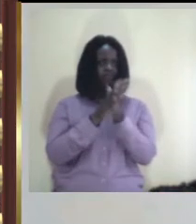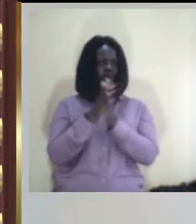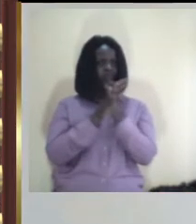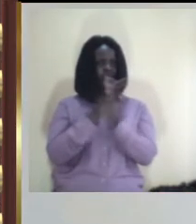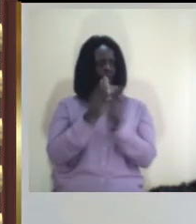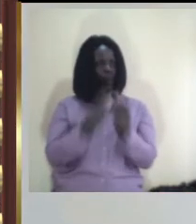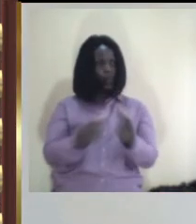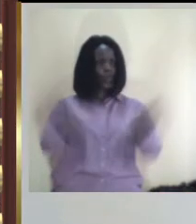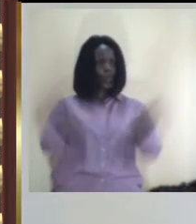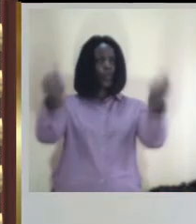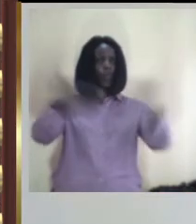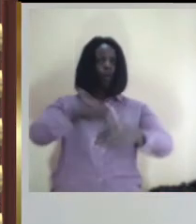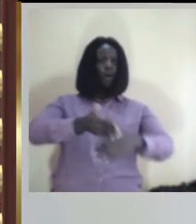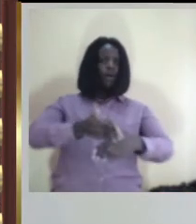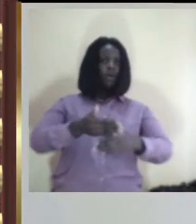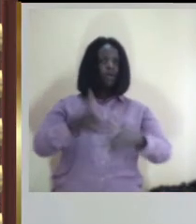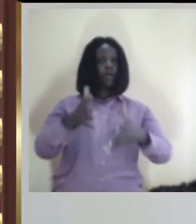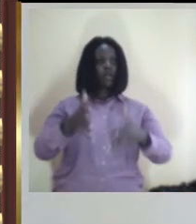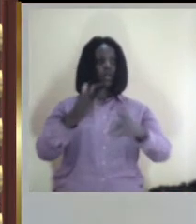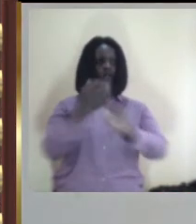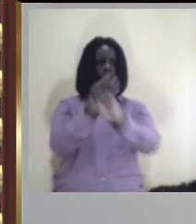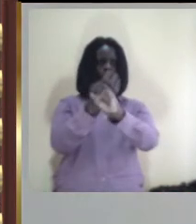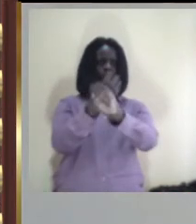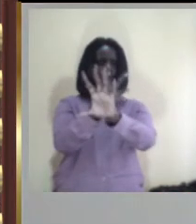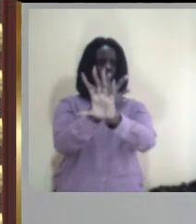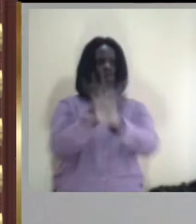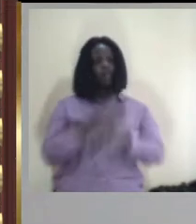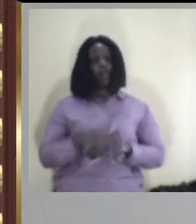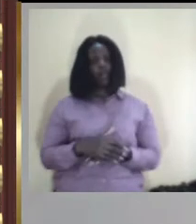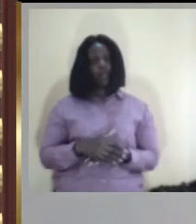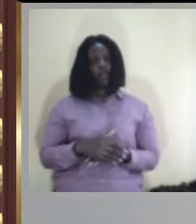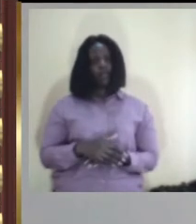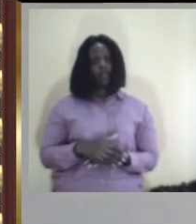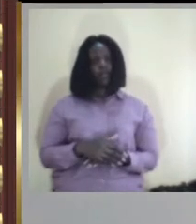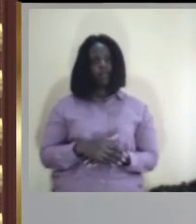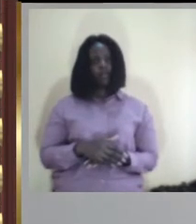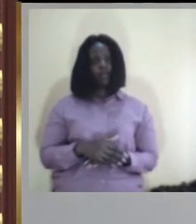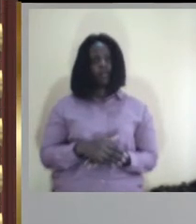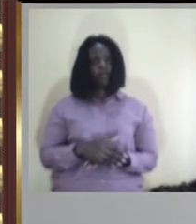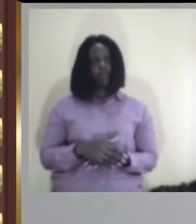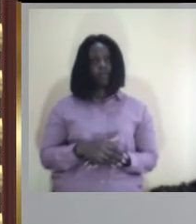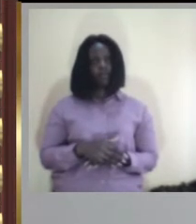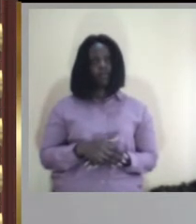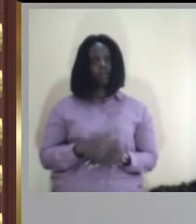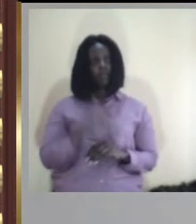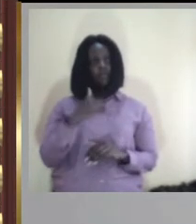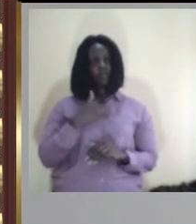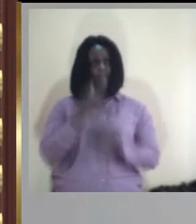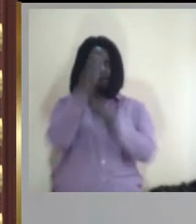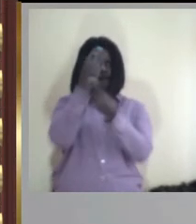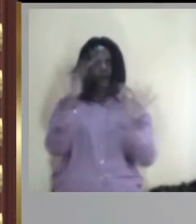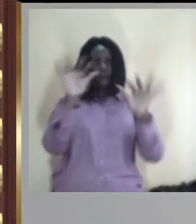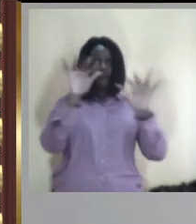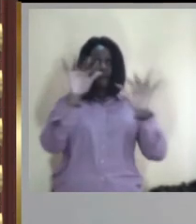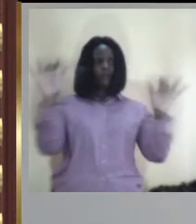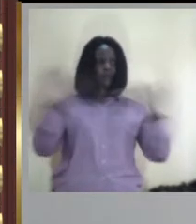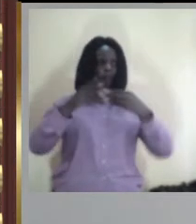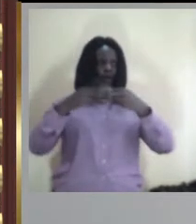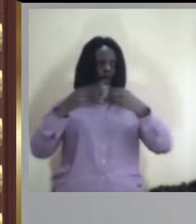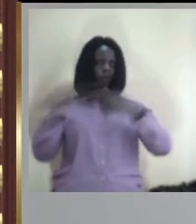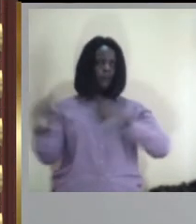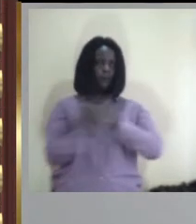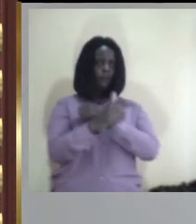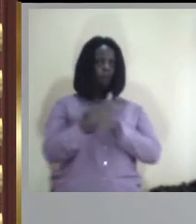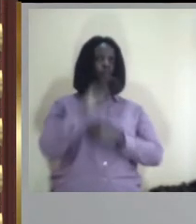running of this virtual sitting. I also want to remind honorable members to make use